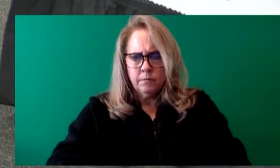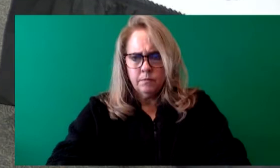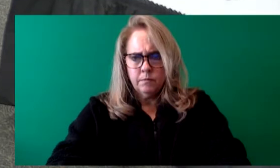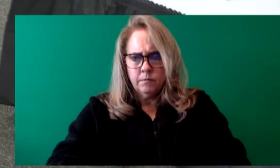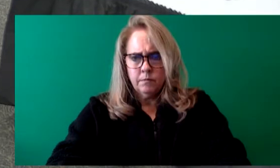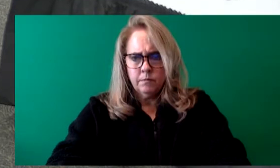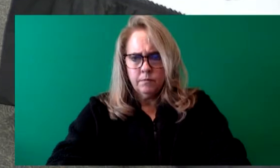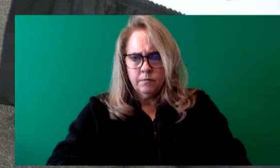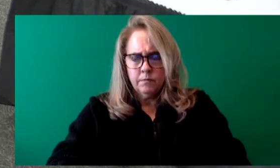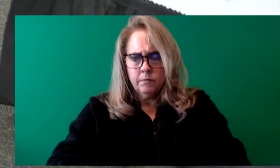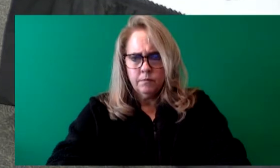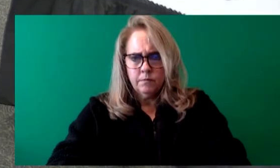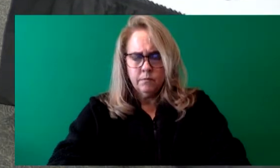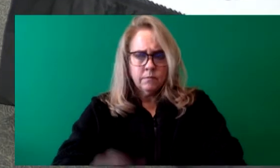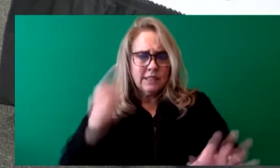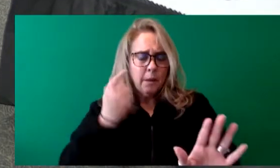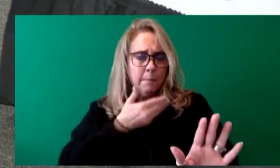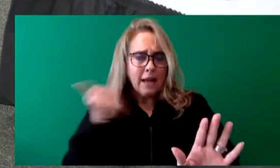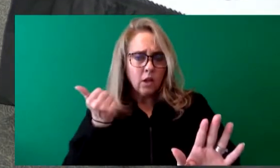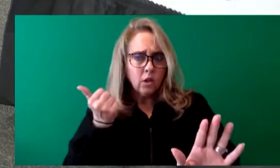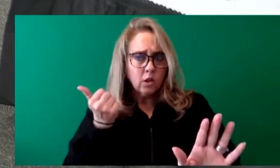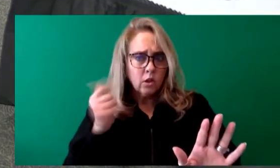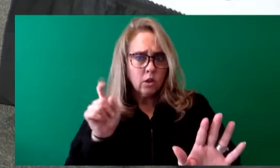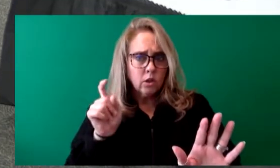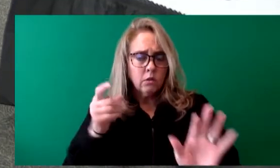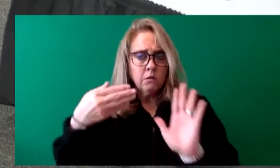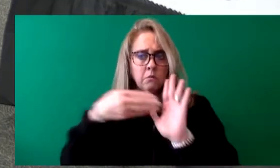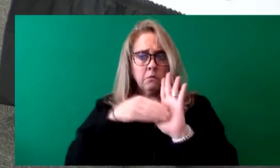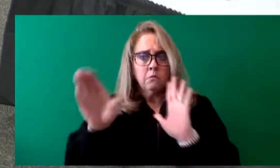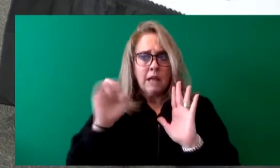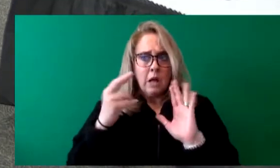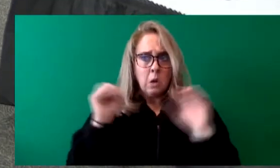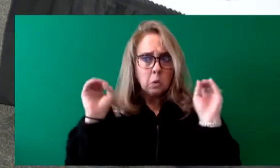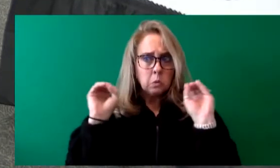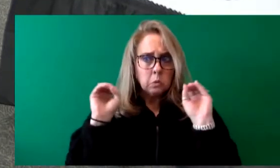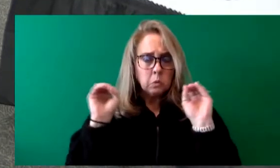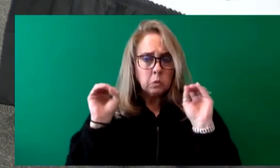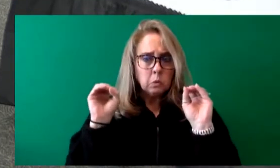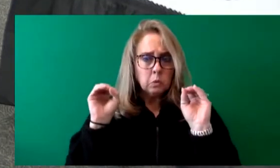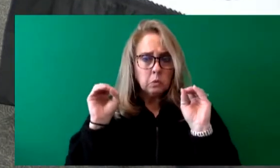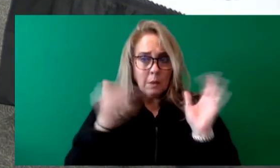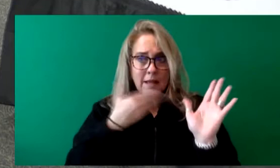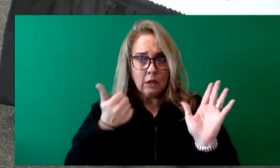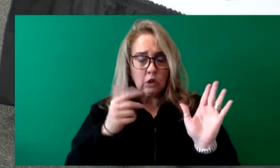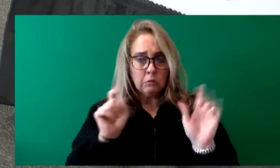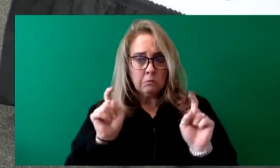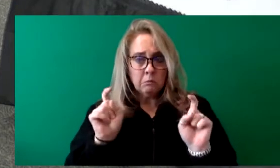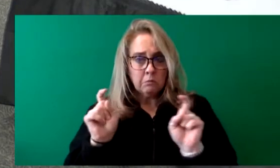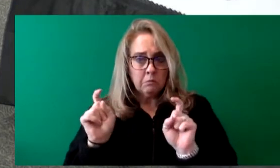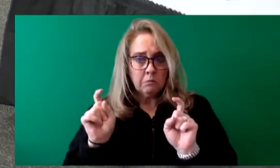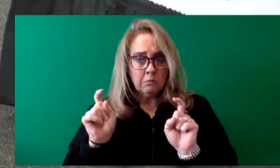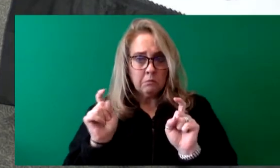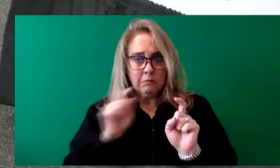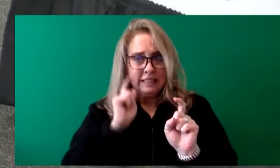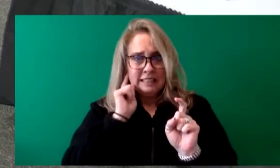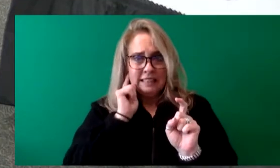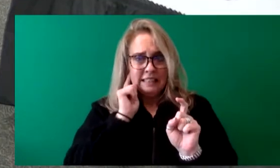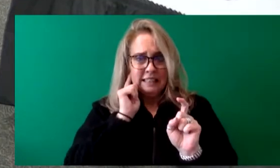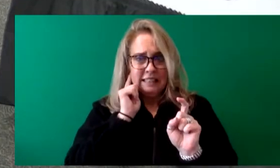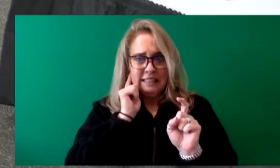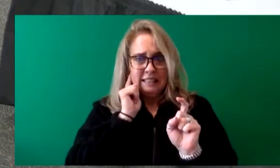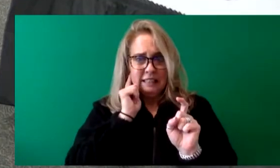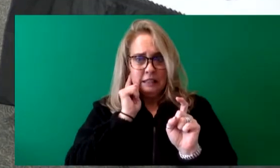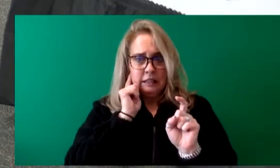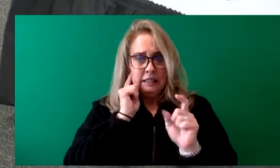Sounds good. Sounds good. Sounds good. Sounds good. Sounds good. Sounds good. Sounds good. Sounds good. Sounds good. Sounds good. Sounds good. Sounds good. Sounds good. Sounds